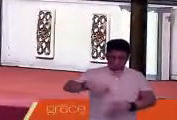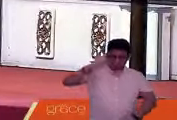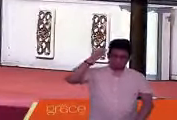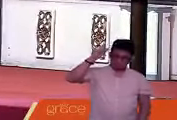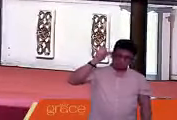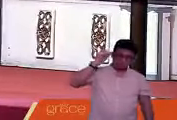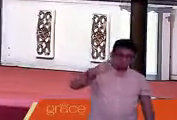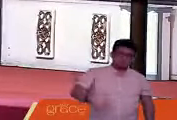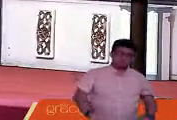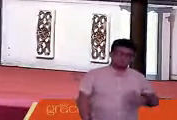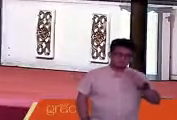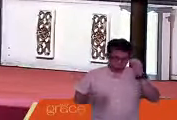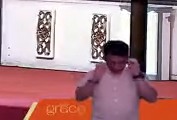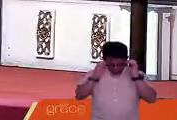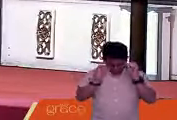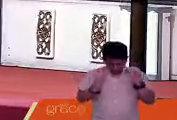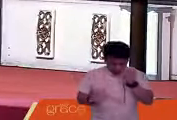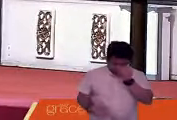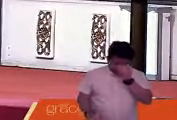understanding.